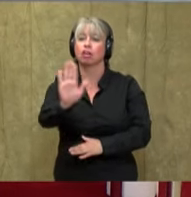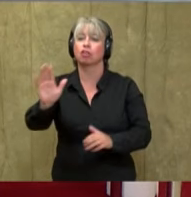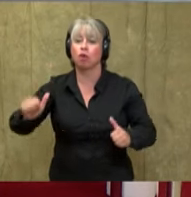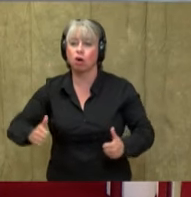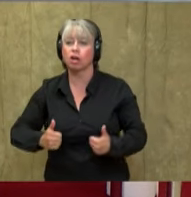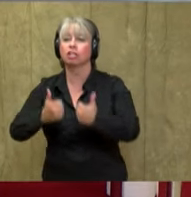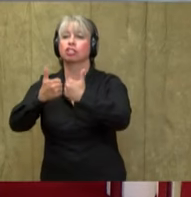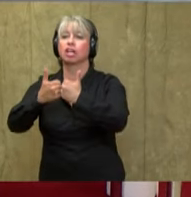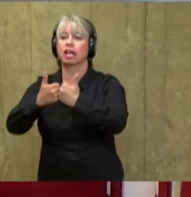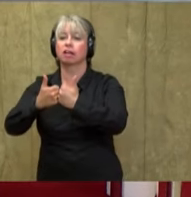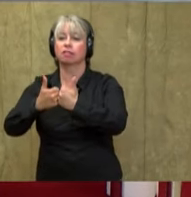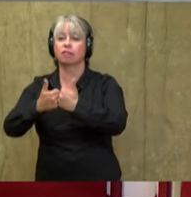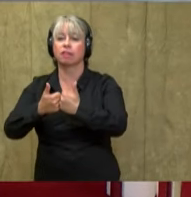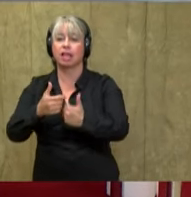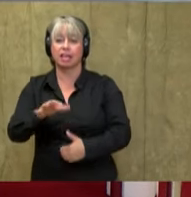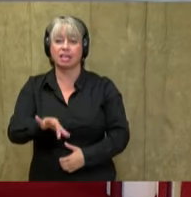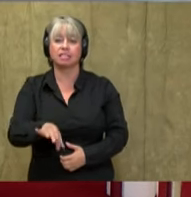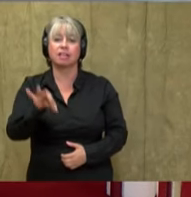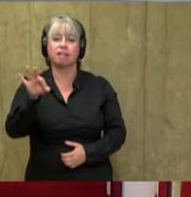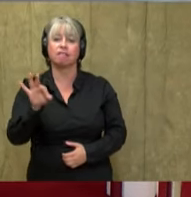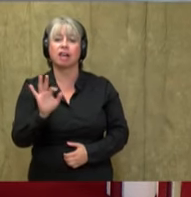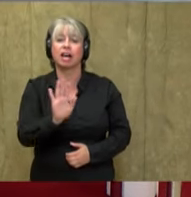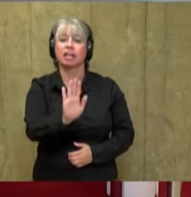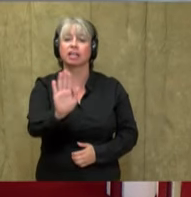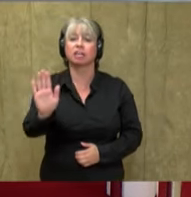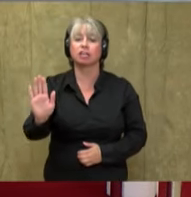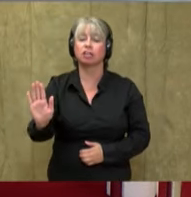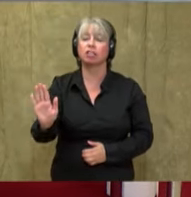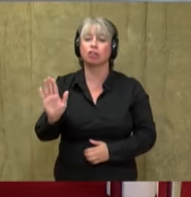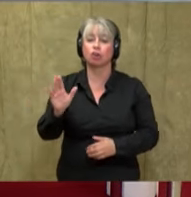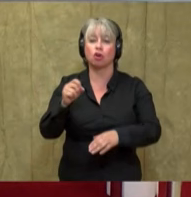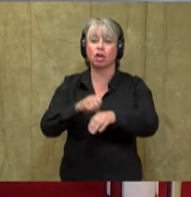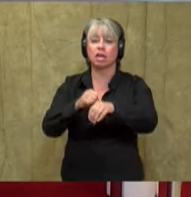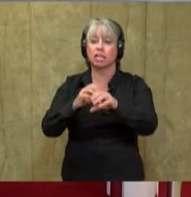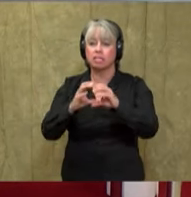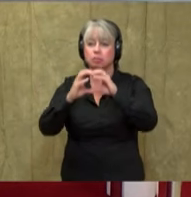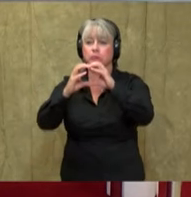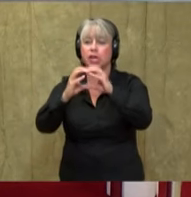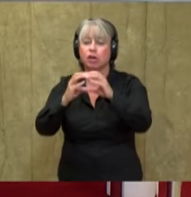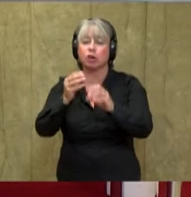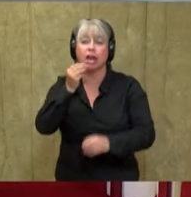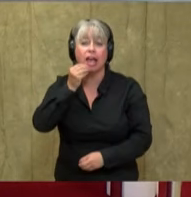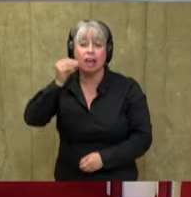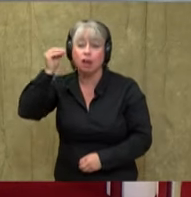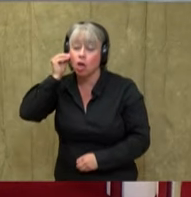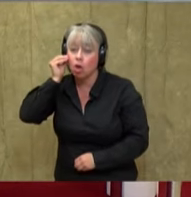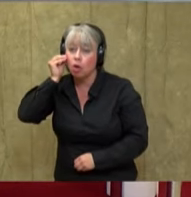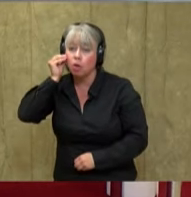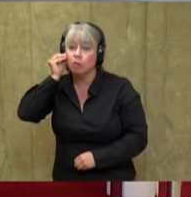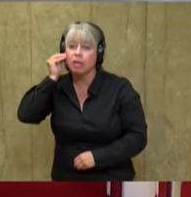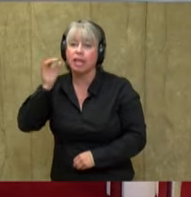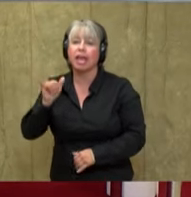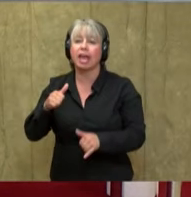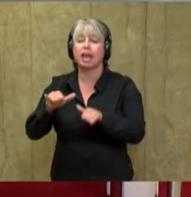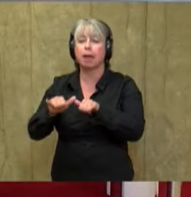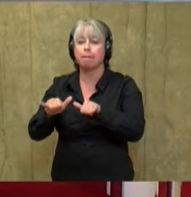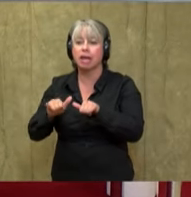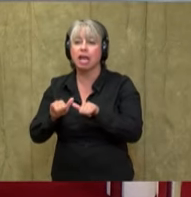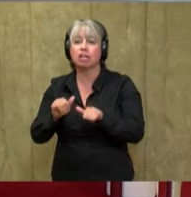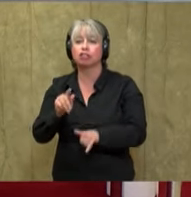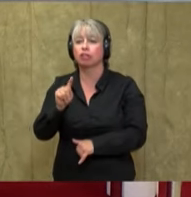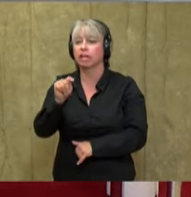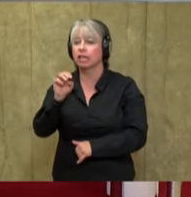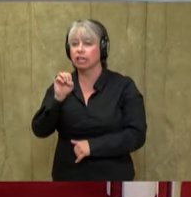is to find a sphere somewhere around your house. Here's your little hint. And a measuring tool, whether